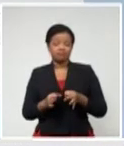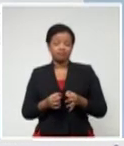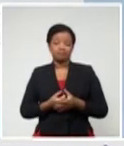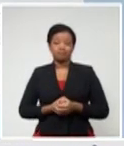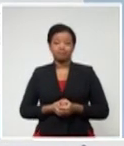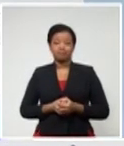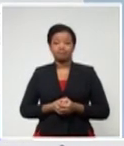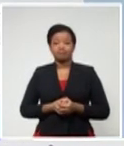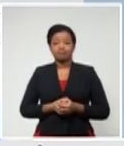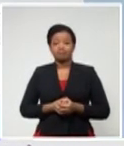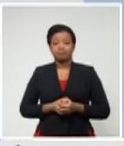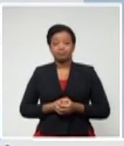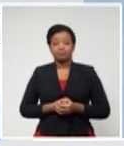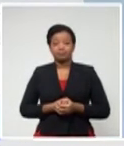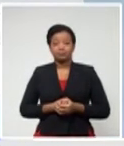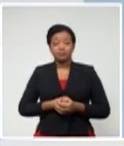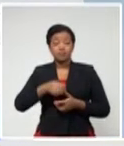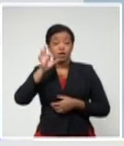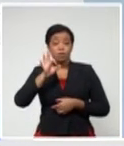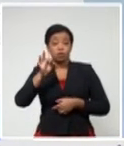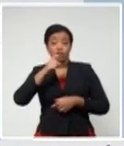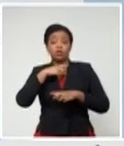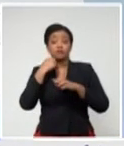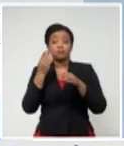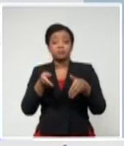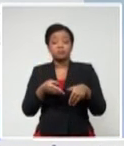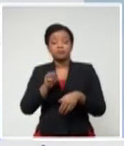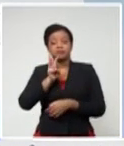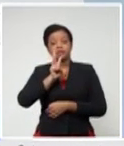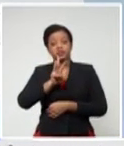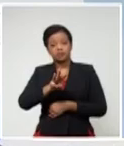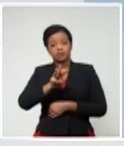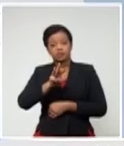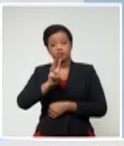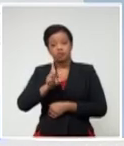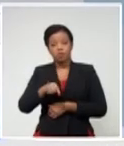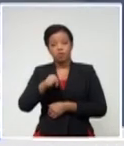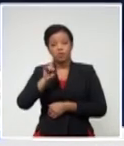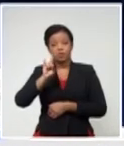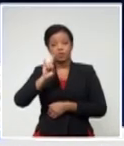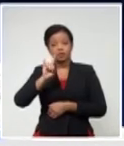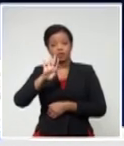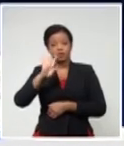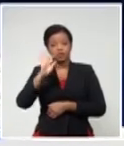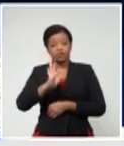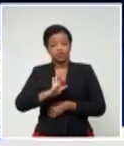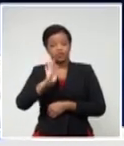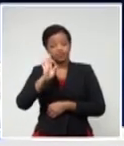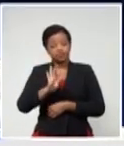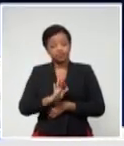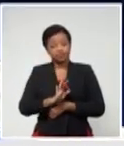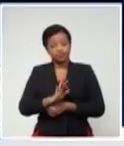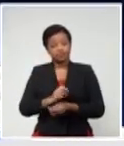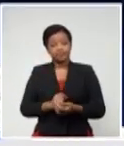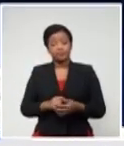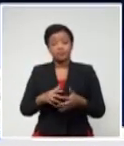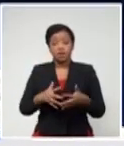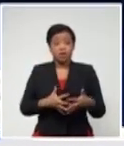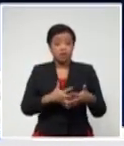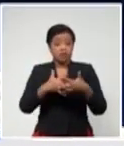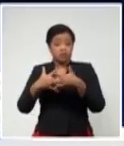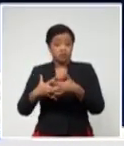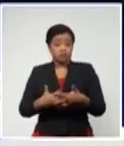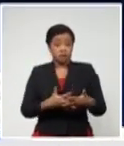145,546 fatalities. It's followed by Brazil, India, Russia, South Africa,